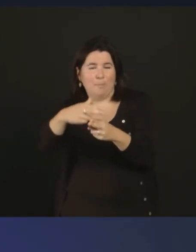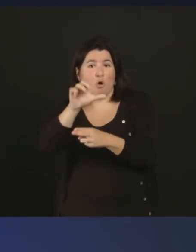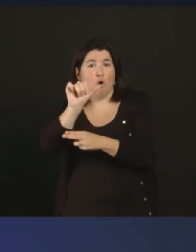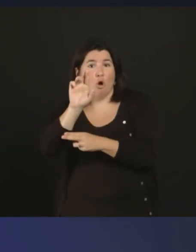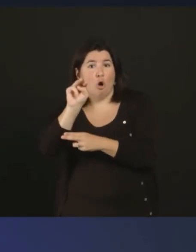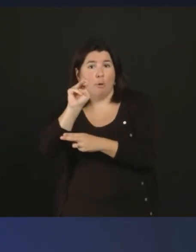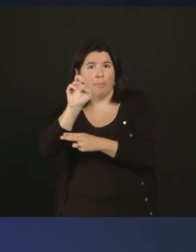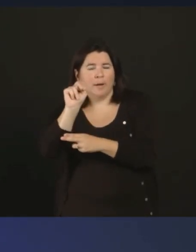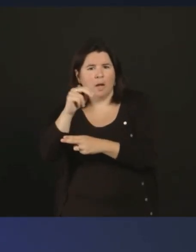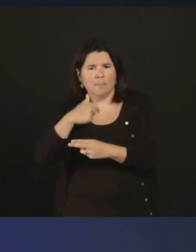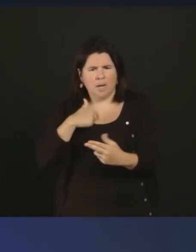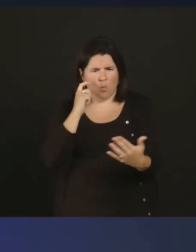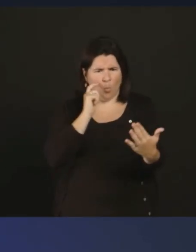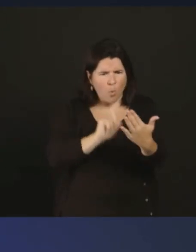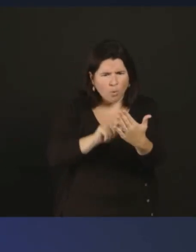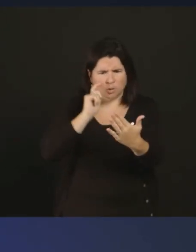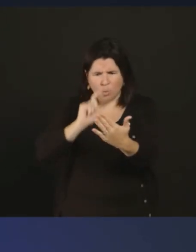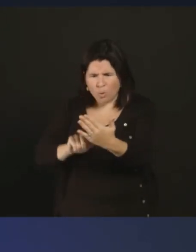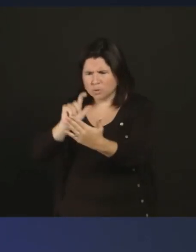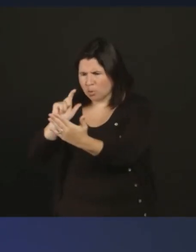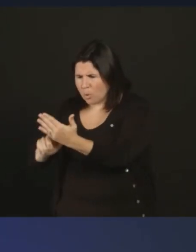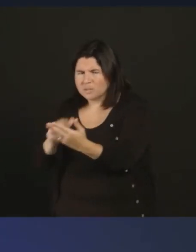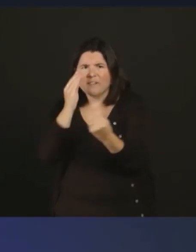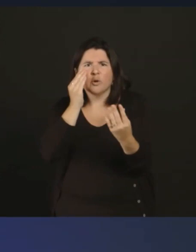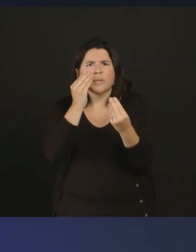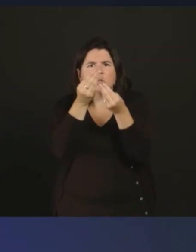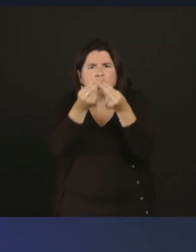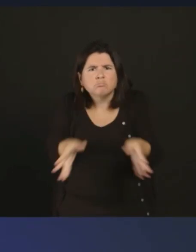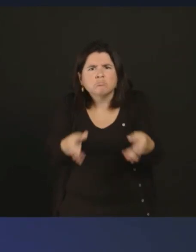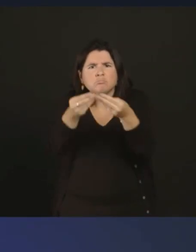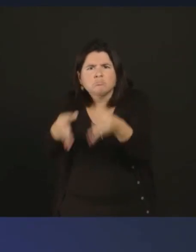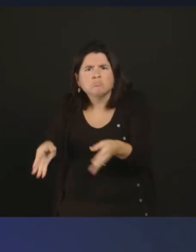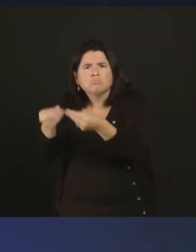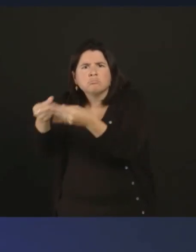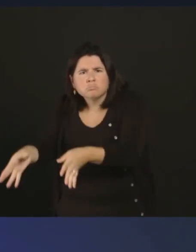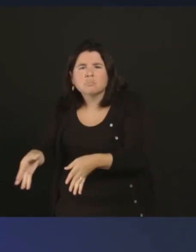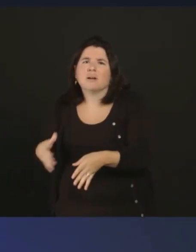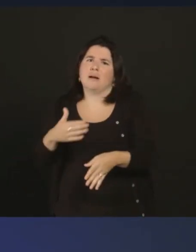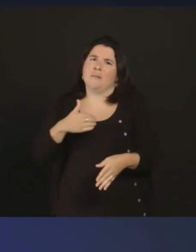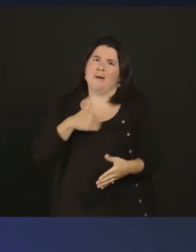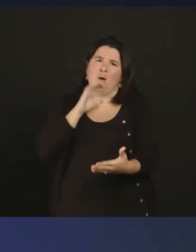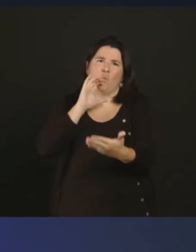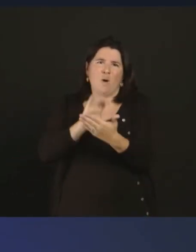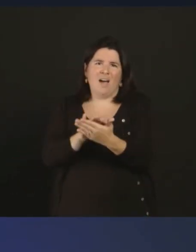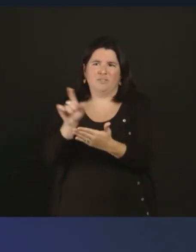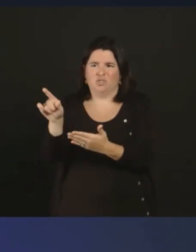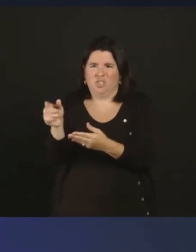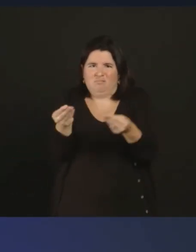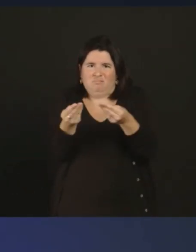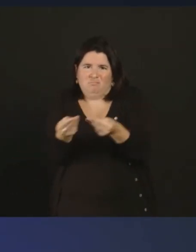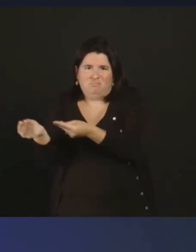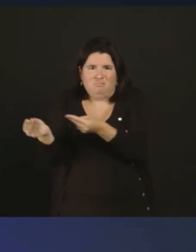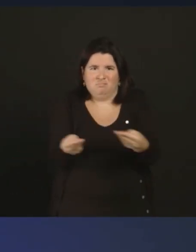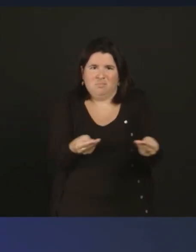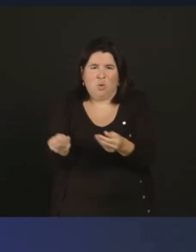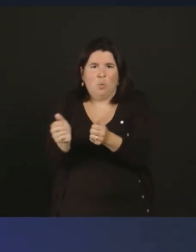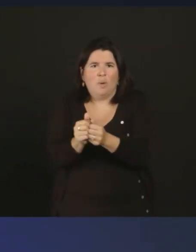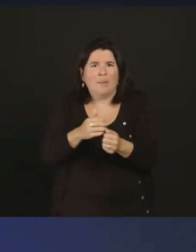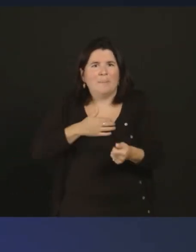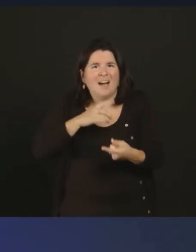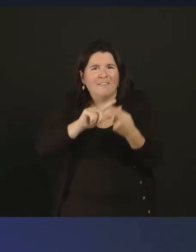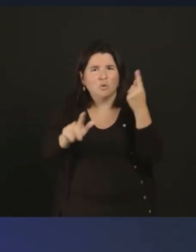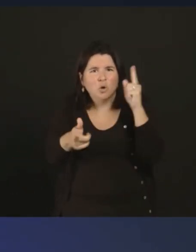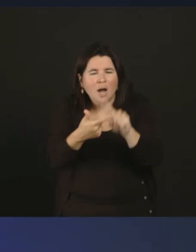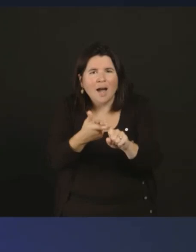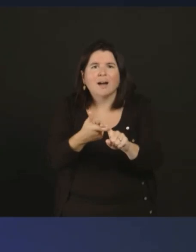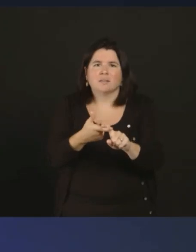everyday communication, as she served as my translator among our friends. And when I turned 30, and realized I was